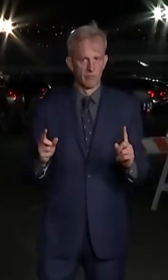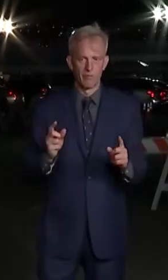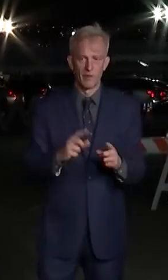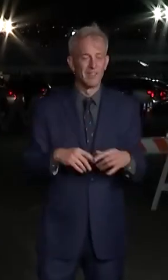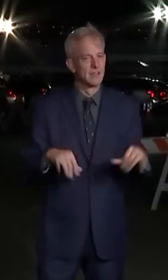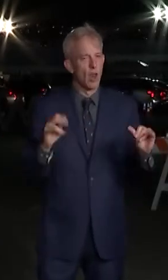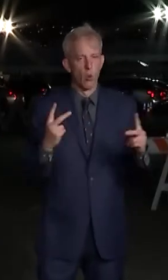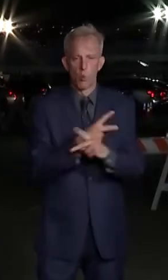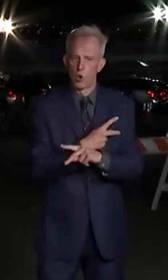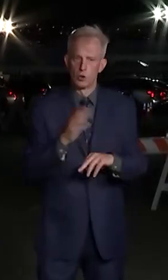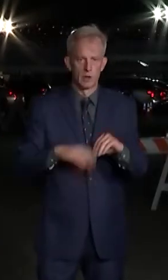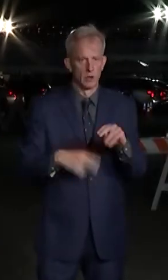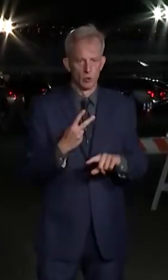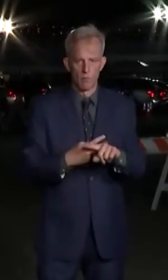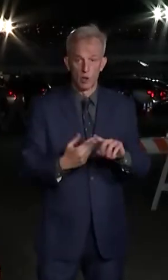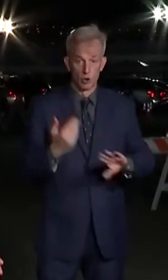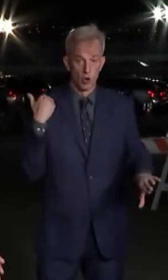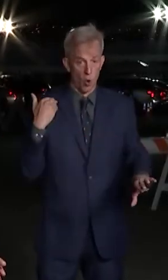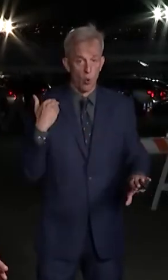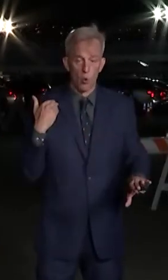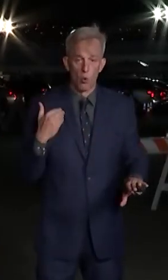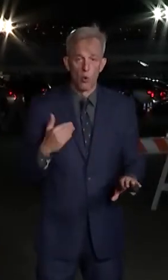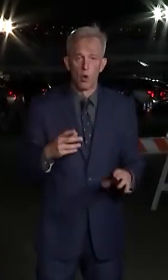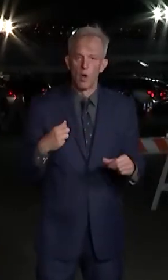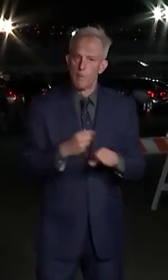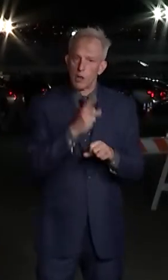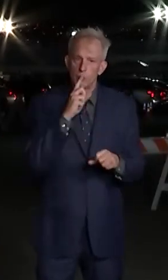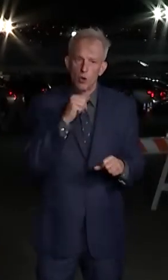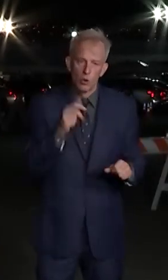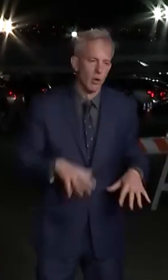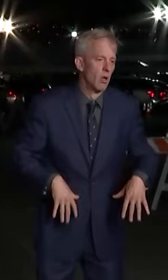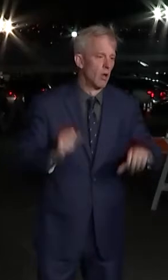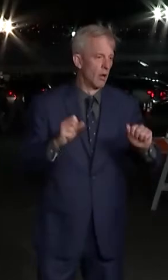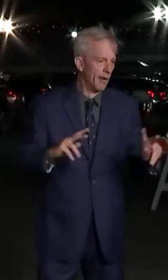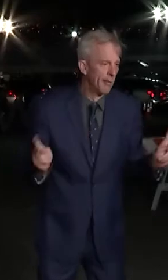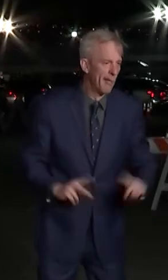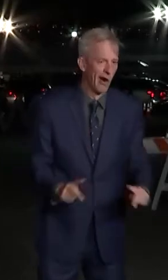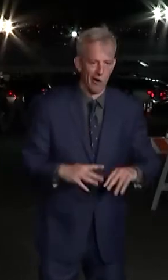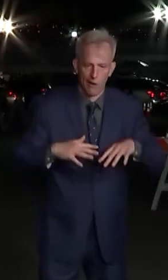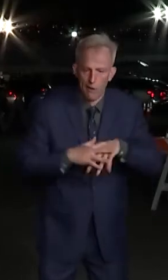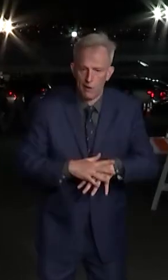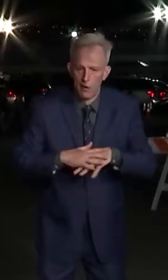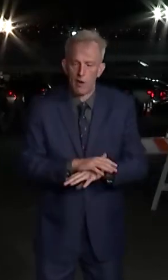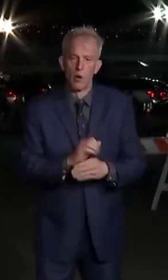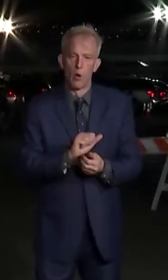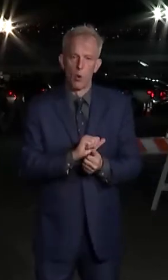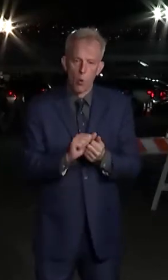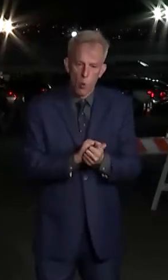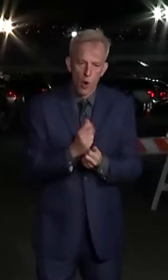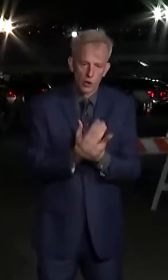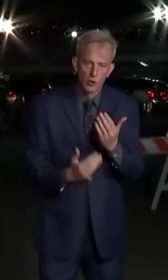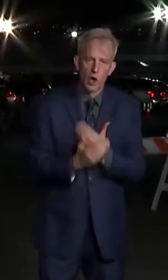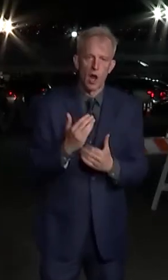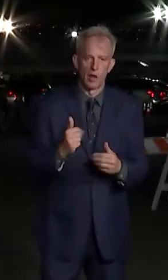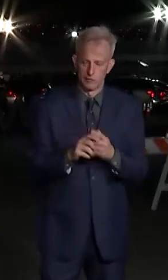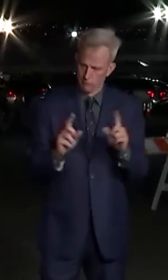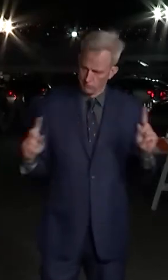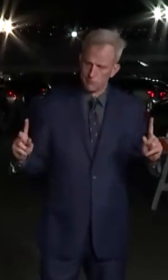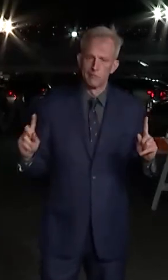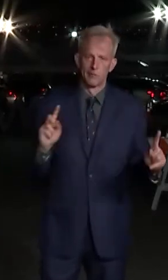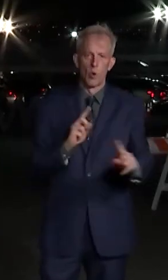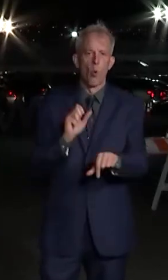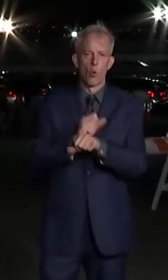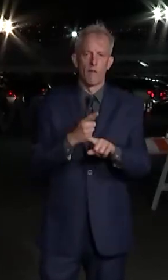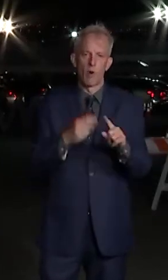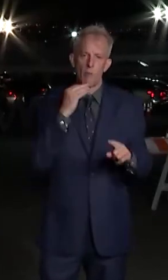2 months ago. To make sure that we don't hold gatherings, that we wash our hands, that we maintain our distance, that we work from home, that we